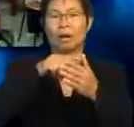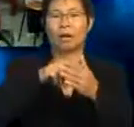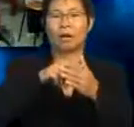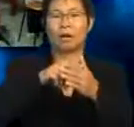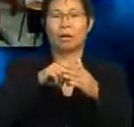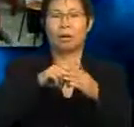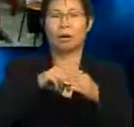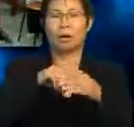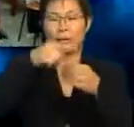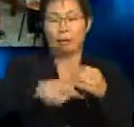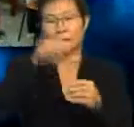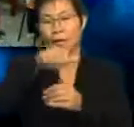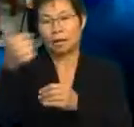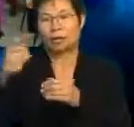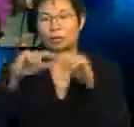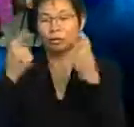What about the other groups?